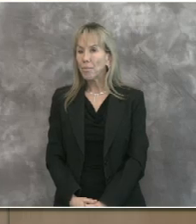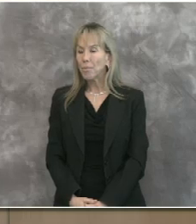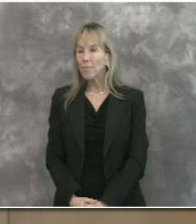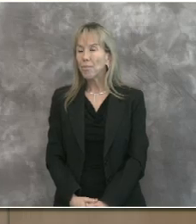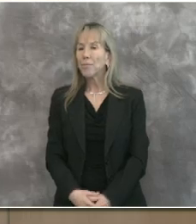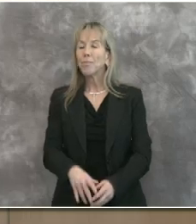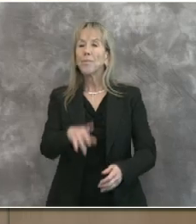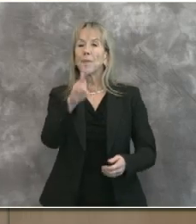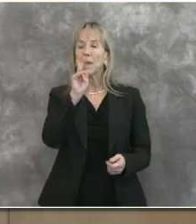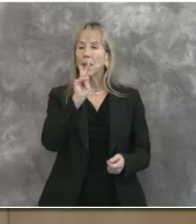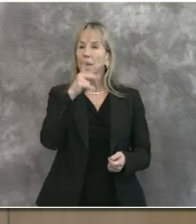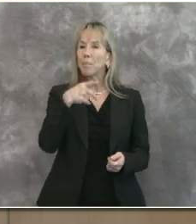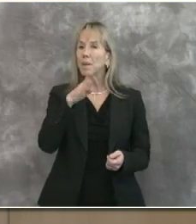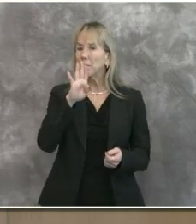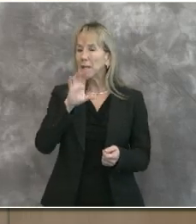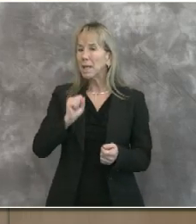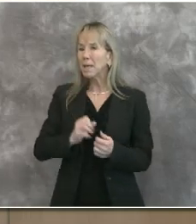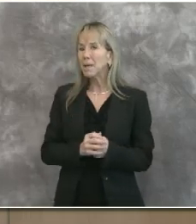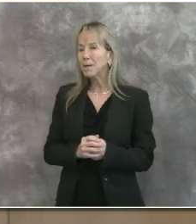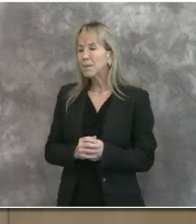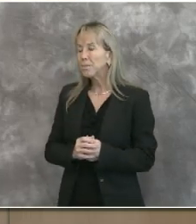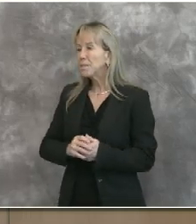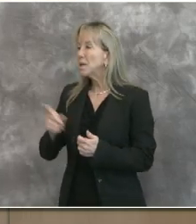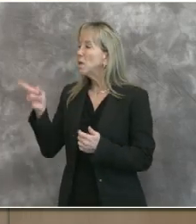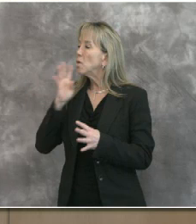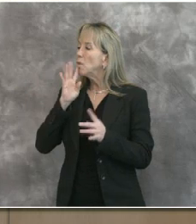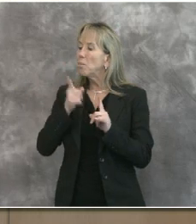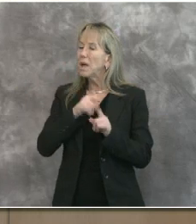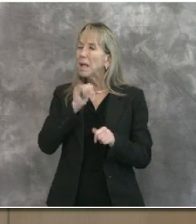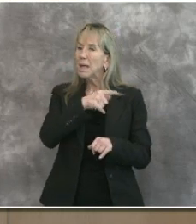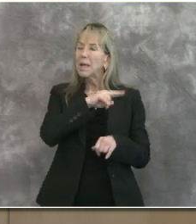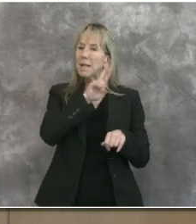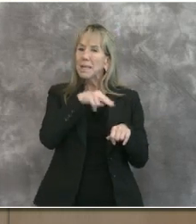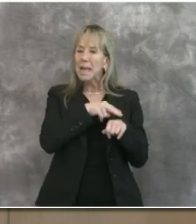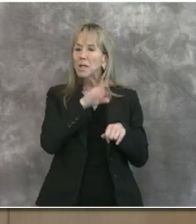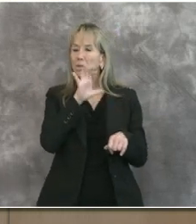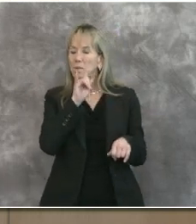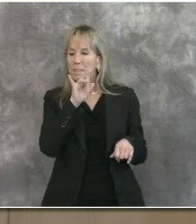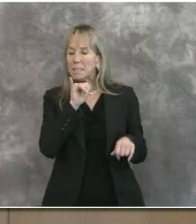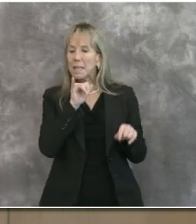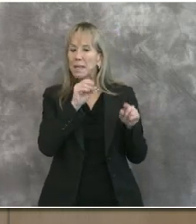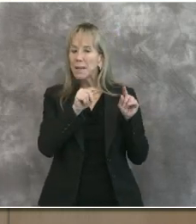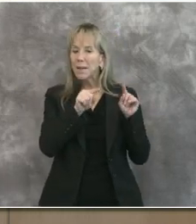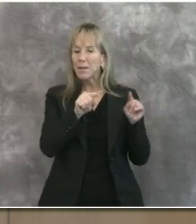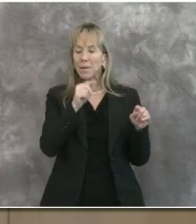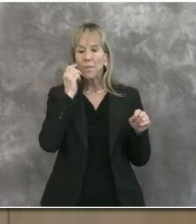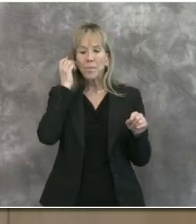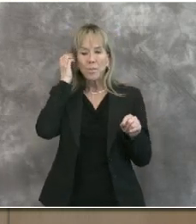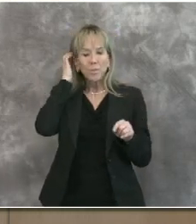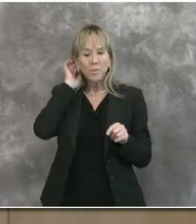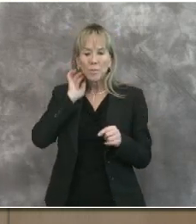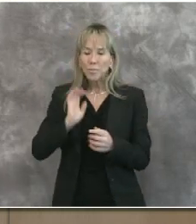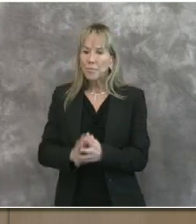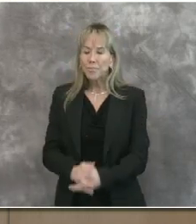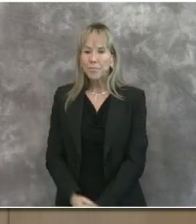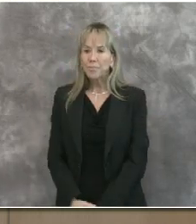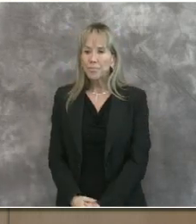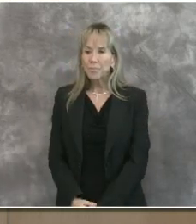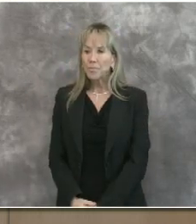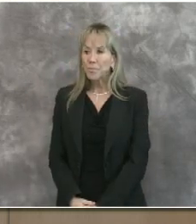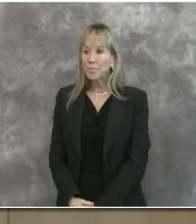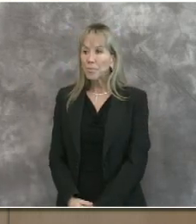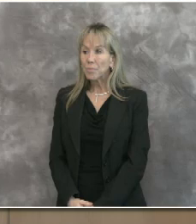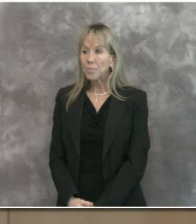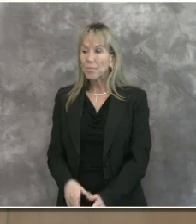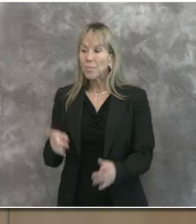KPBS. We're starting to see cities like National City issuing these emergency orders requiring everyone in public to cover their faces. Now, this is a